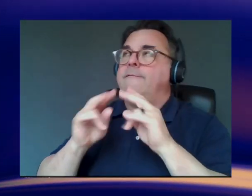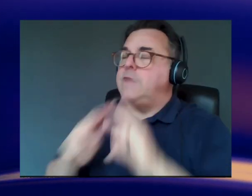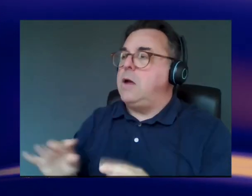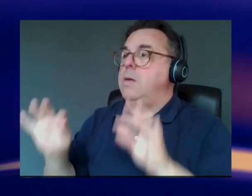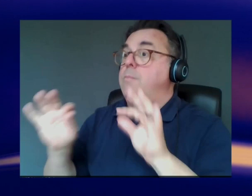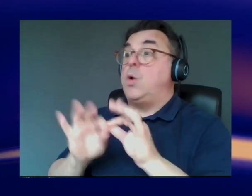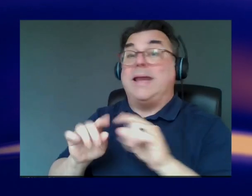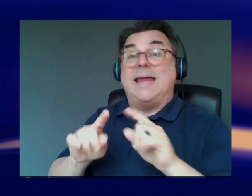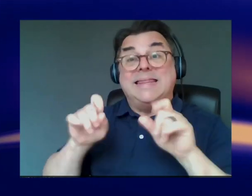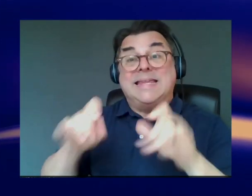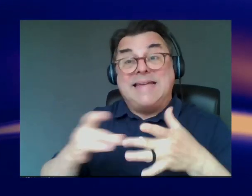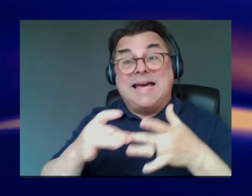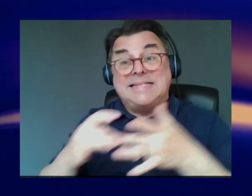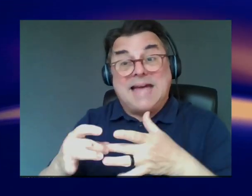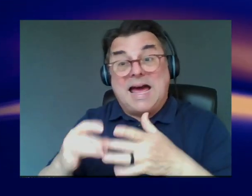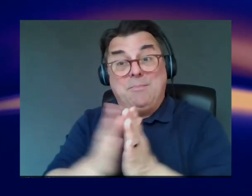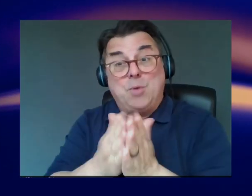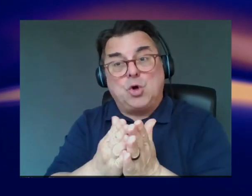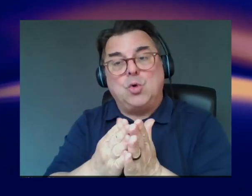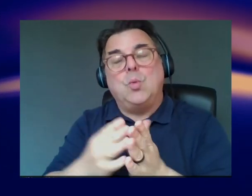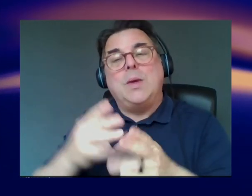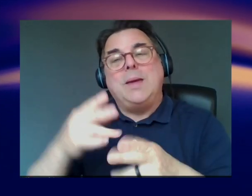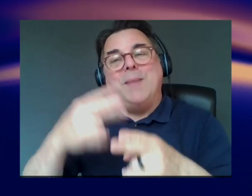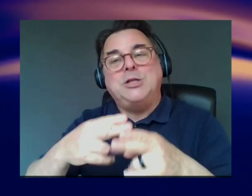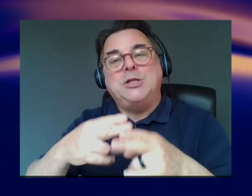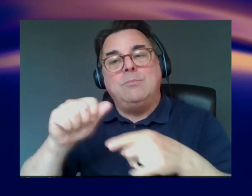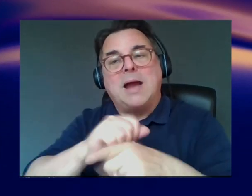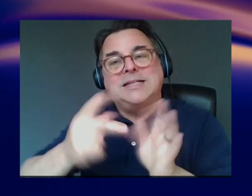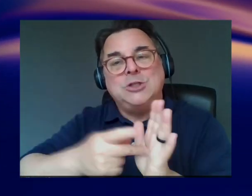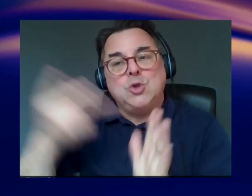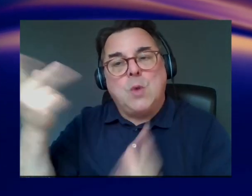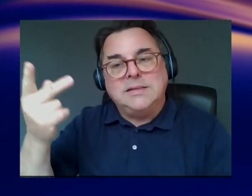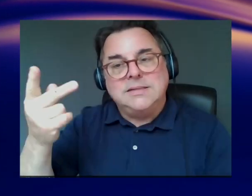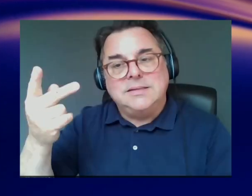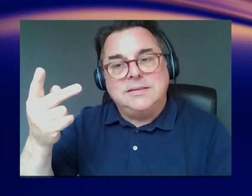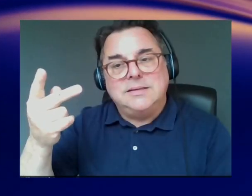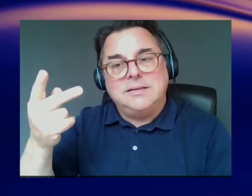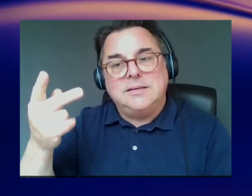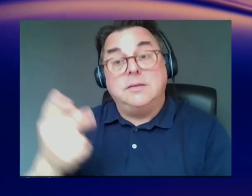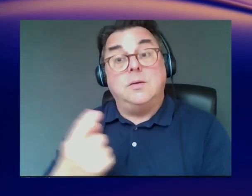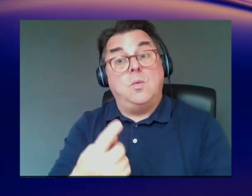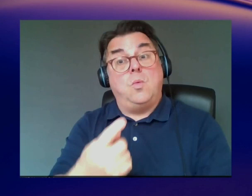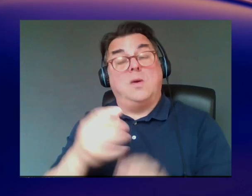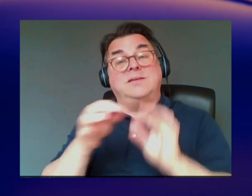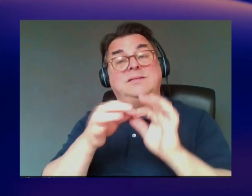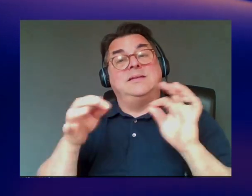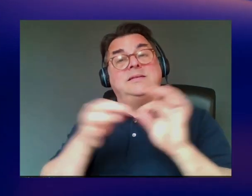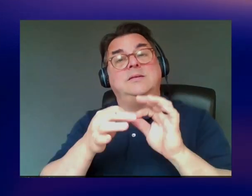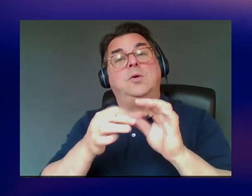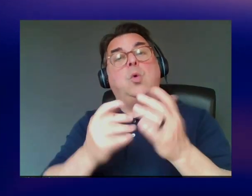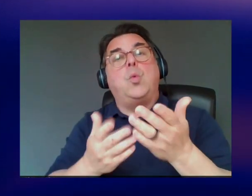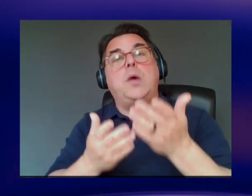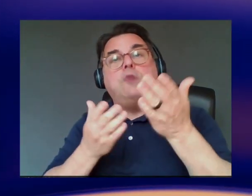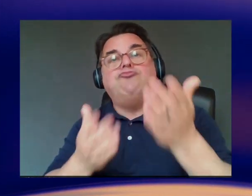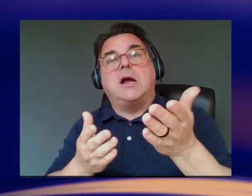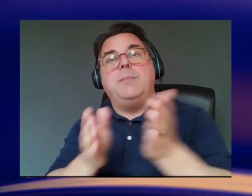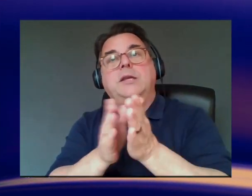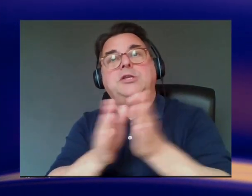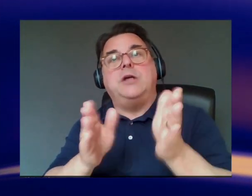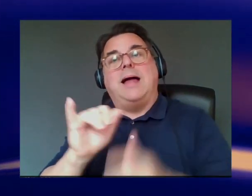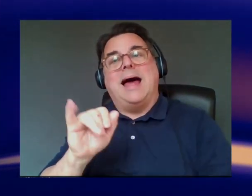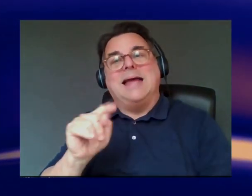even external trainers. I've heard the same thing, that like, and I've taken a few AWS certification exams myself. I can